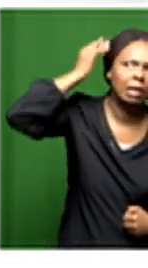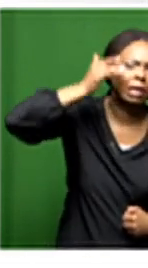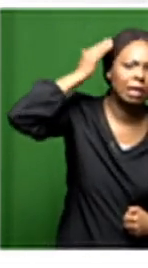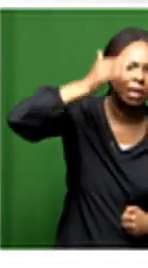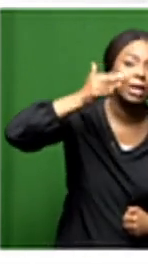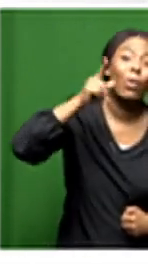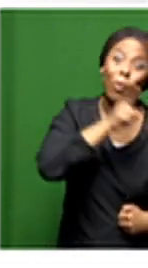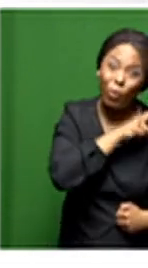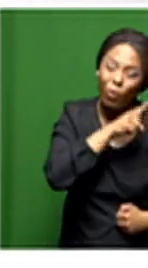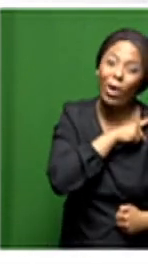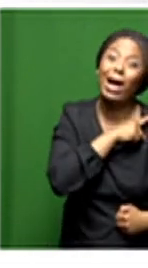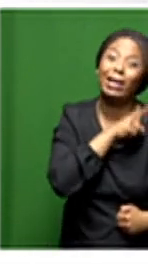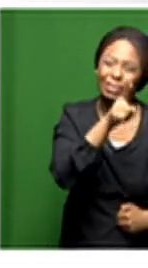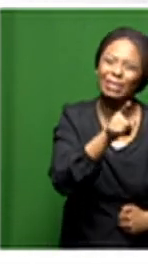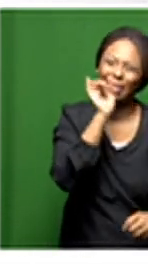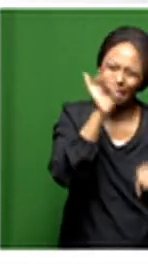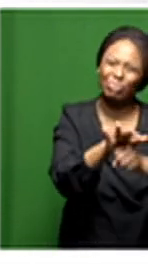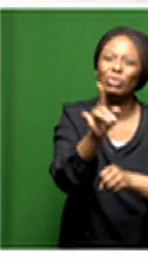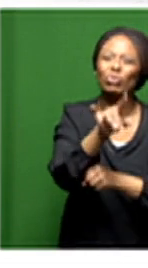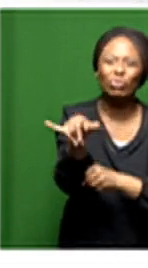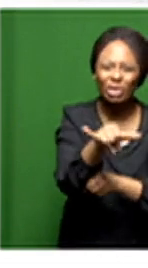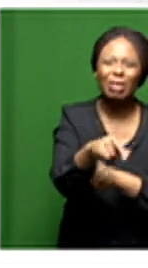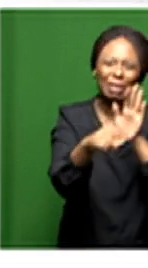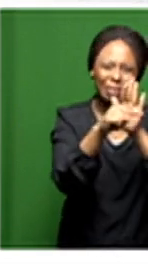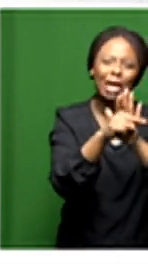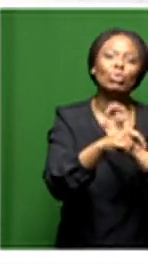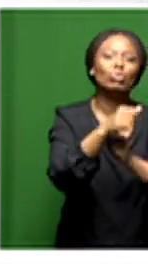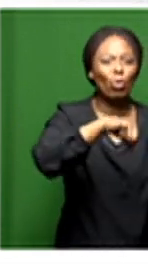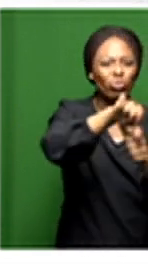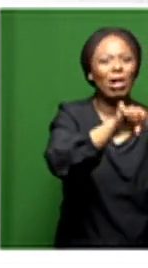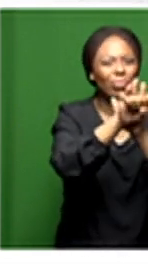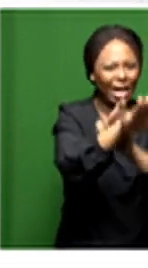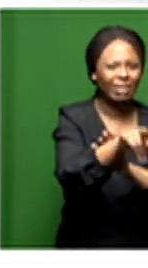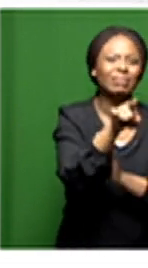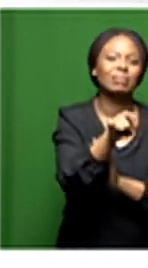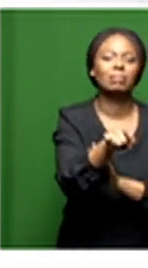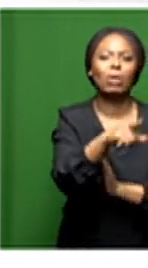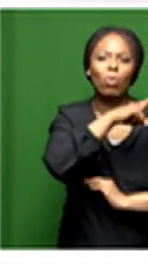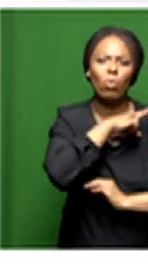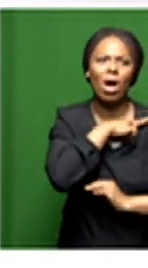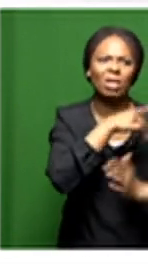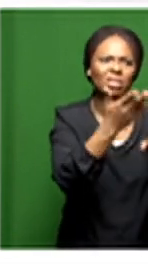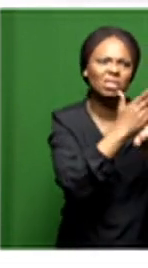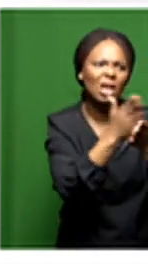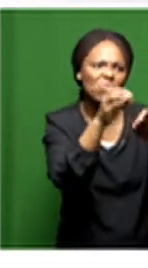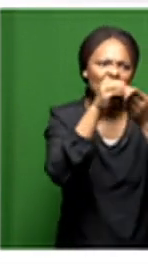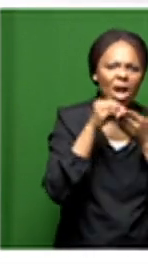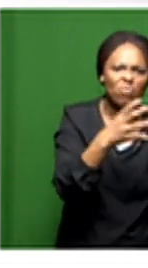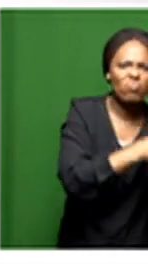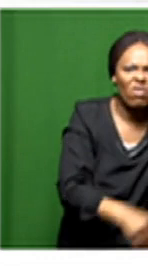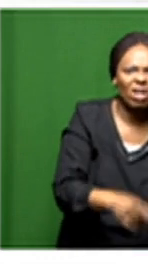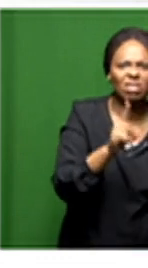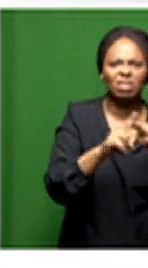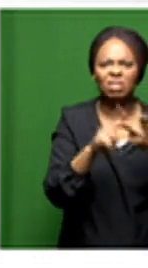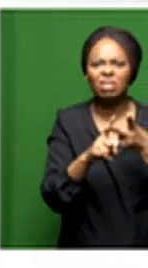is social media, alongside obviously some of the things like your upbringing, poverty, and lack of education.